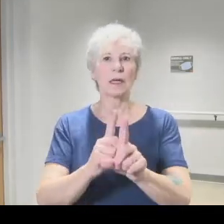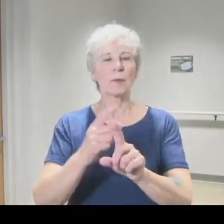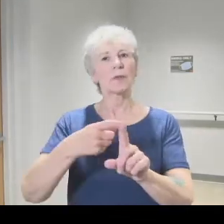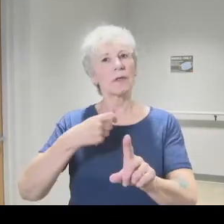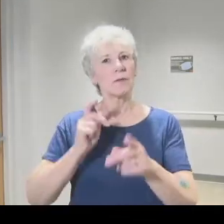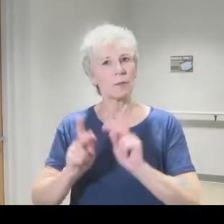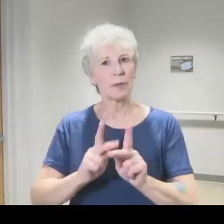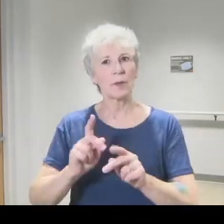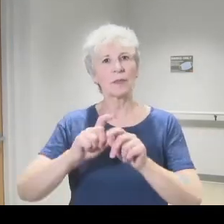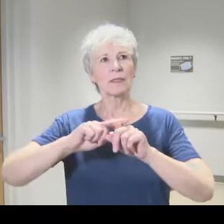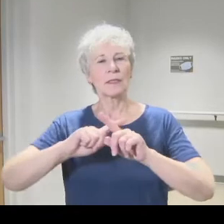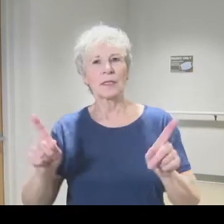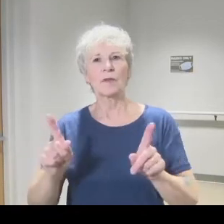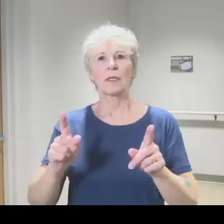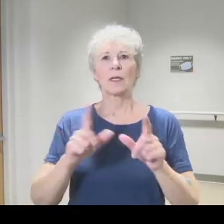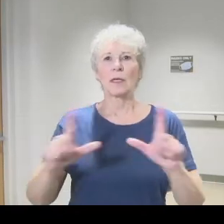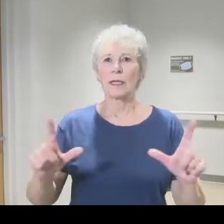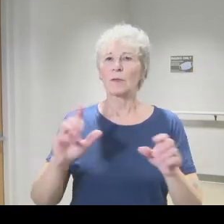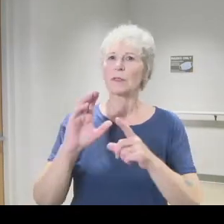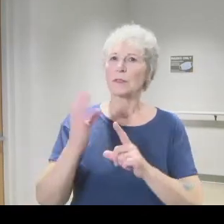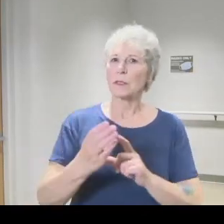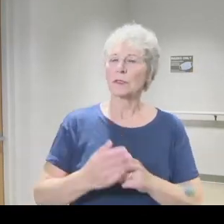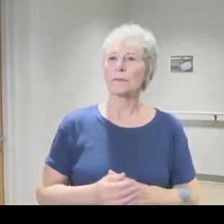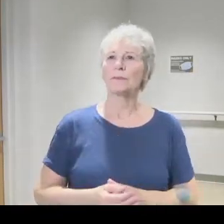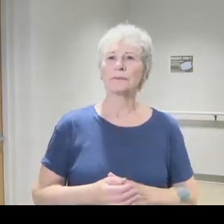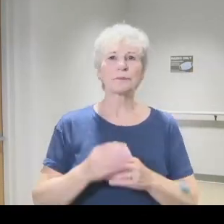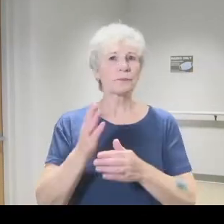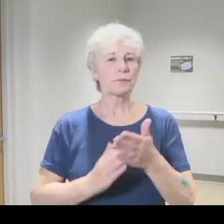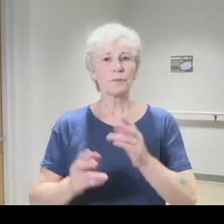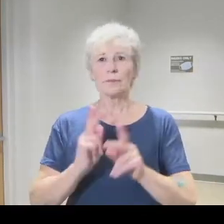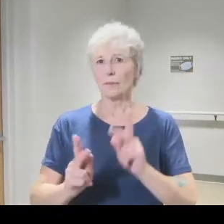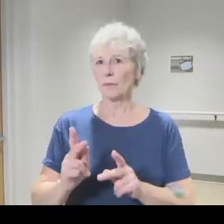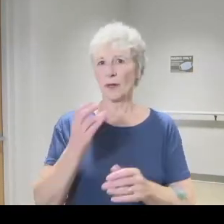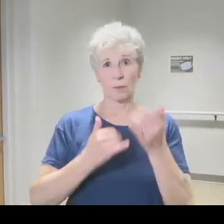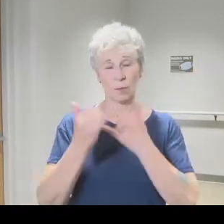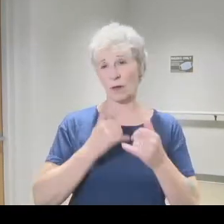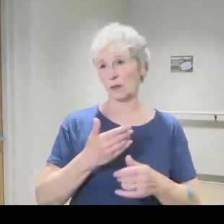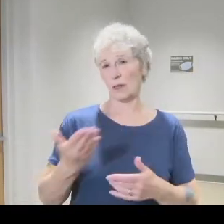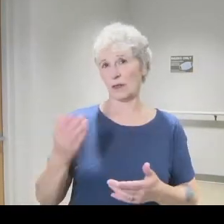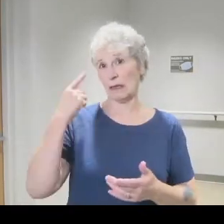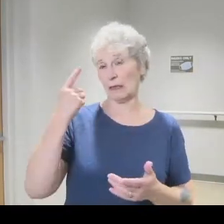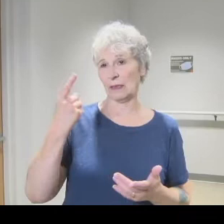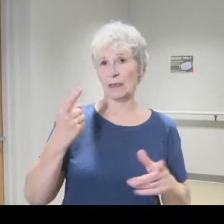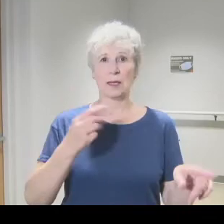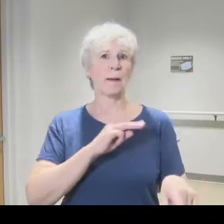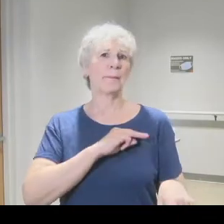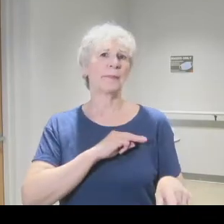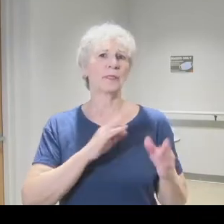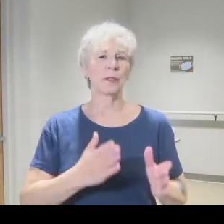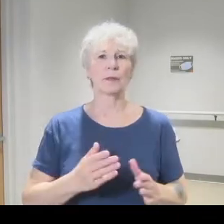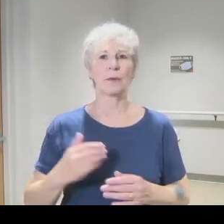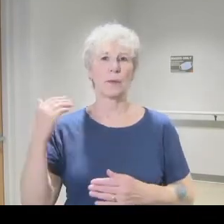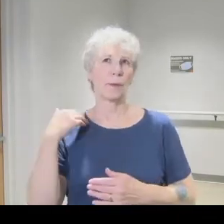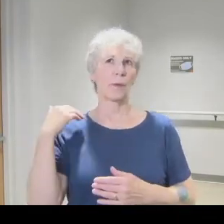in another language and in another culture. Some people wrongly think that missionaries